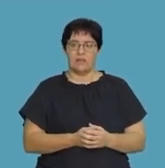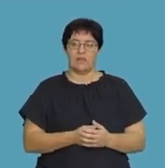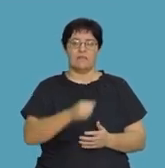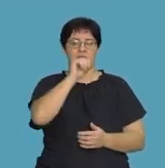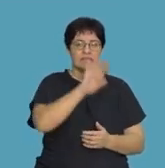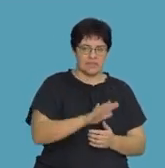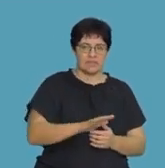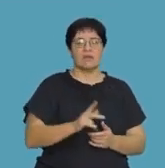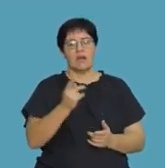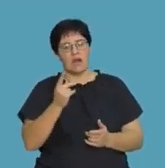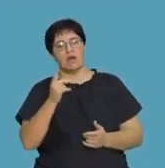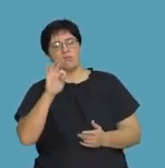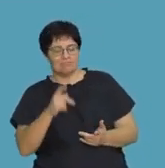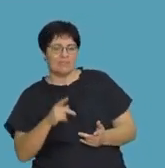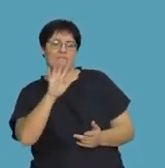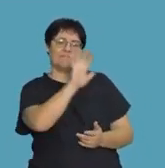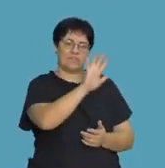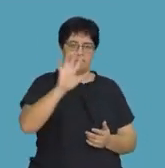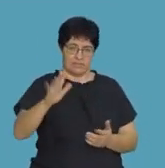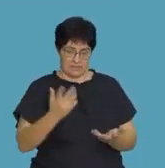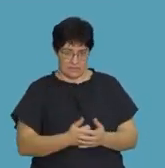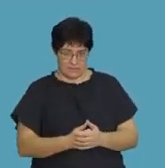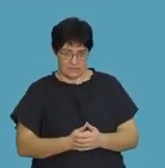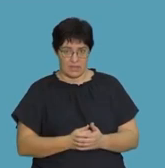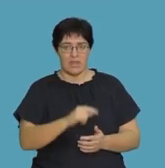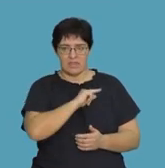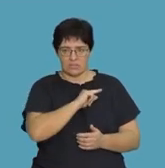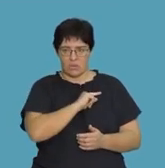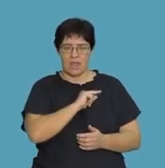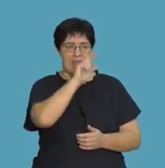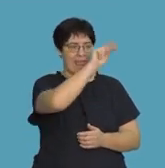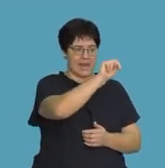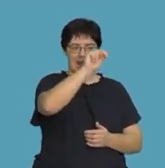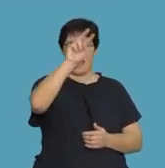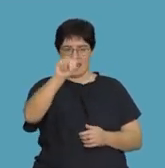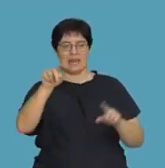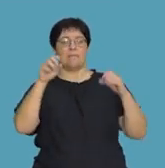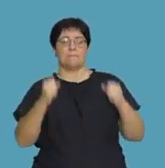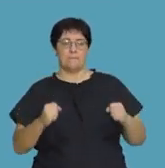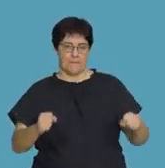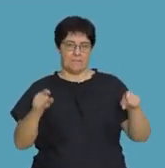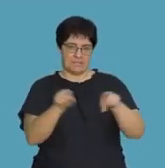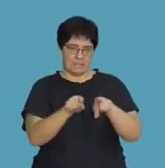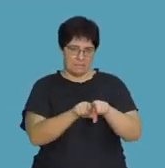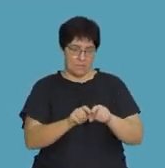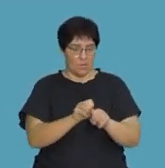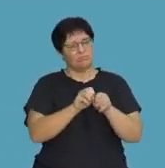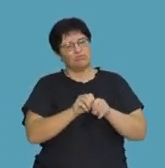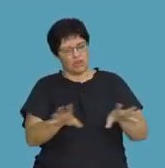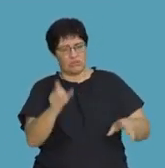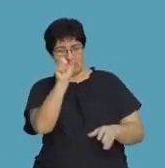root and the 5th root for you to multiply. That's why I am using n there as my general